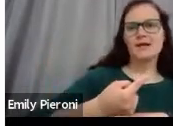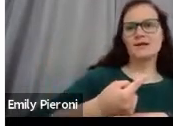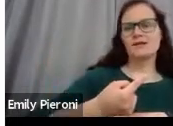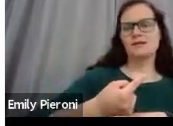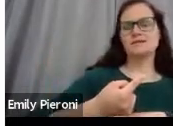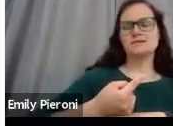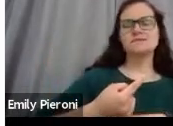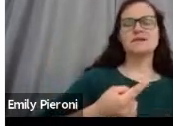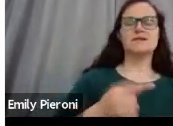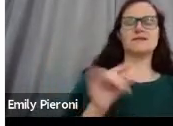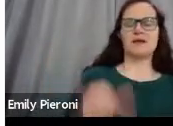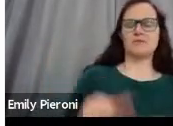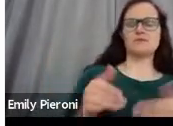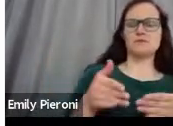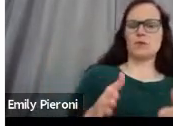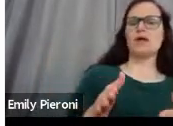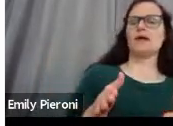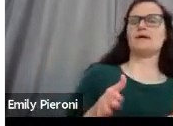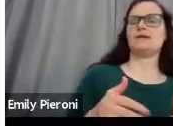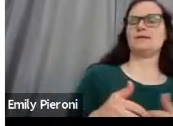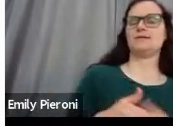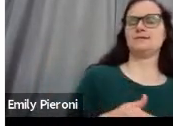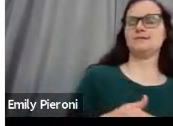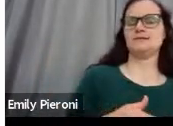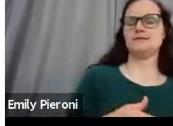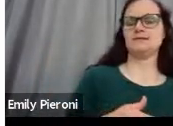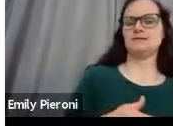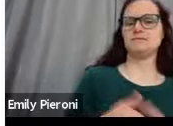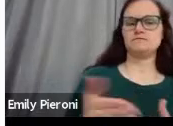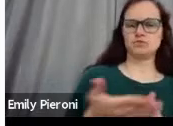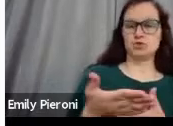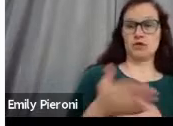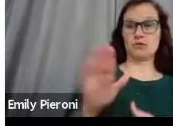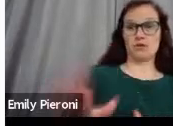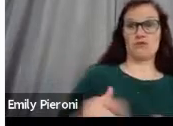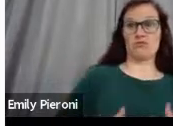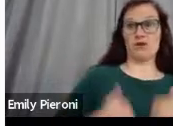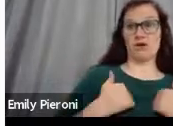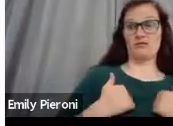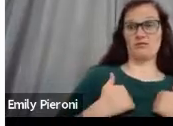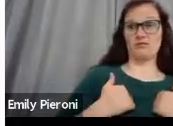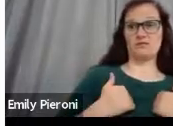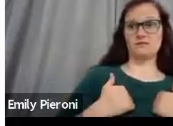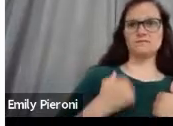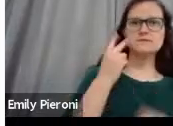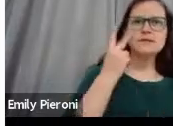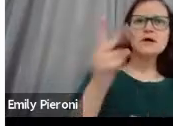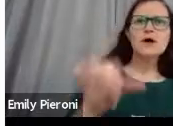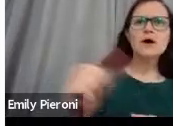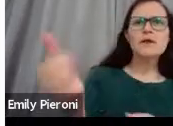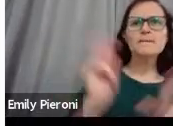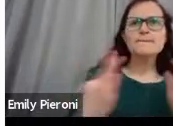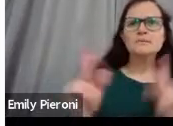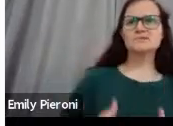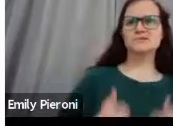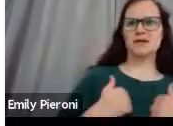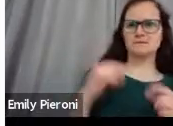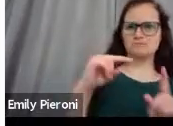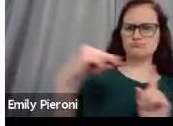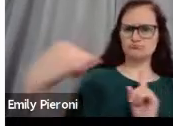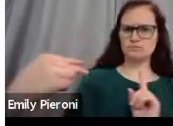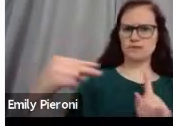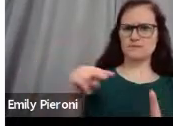of telling their reality, exploring other people's reality,